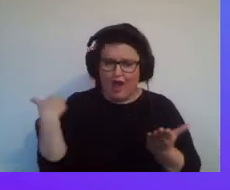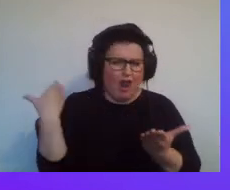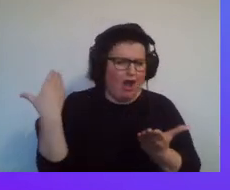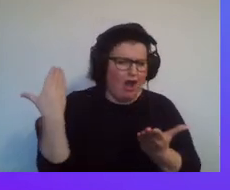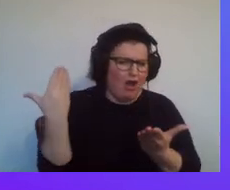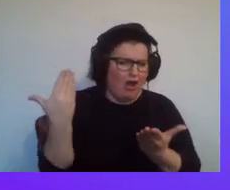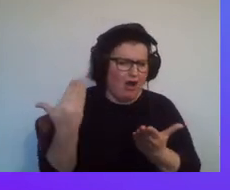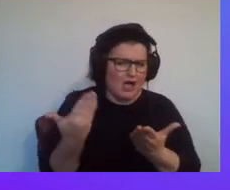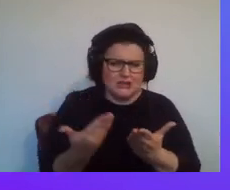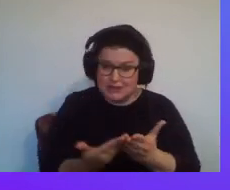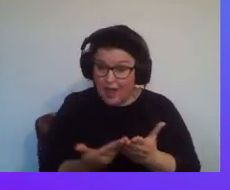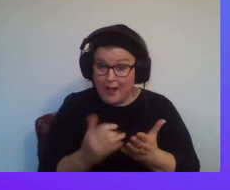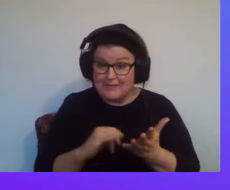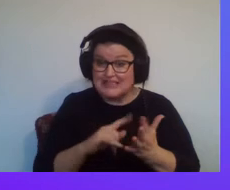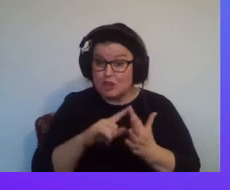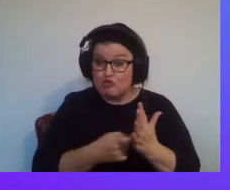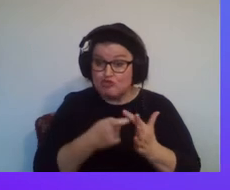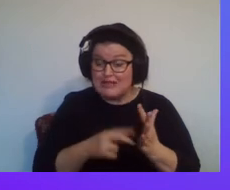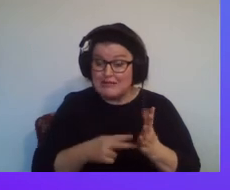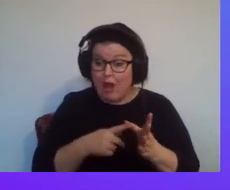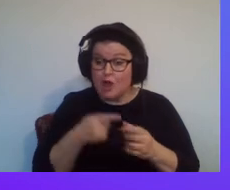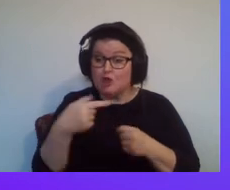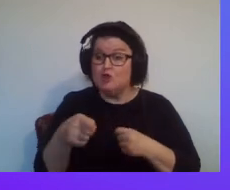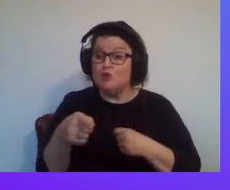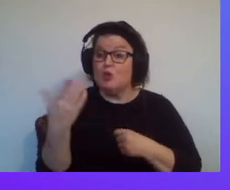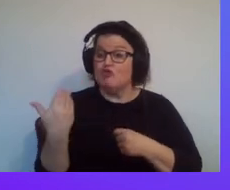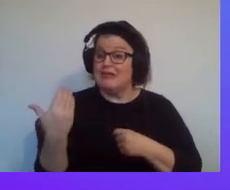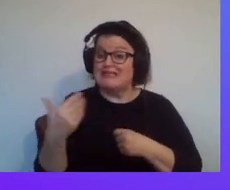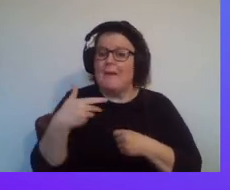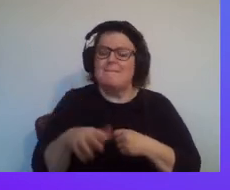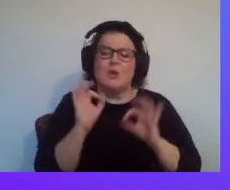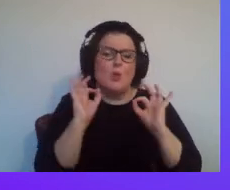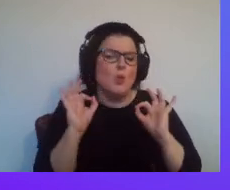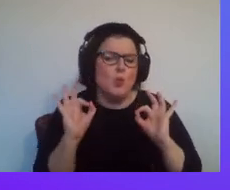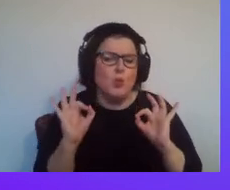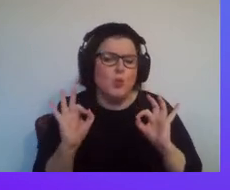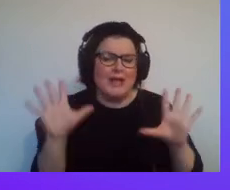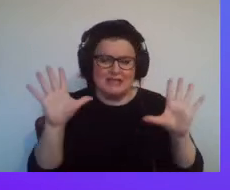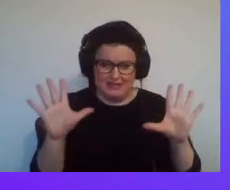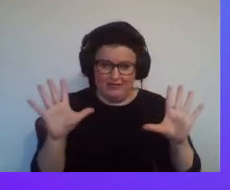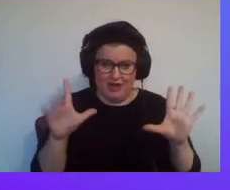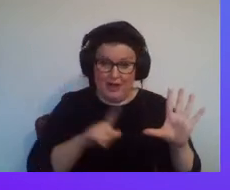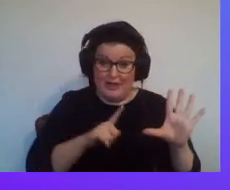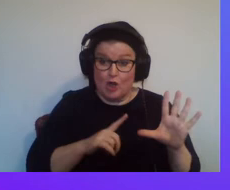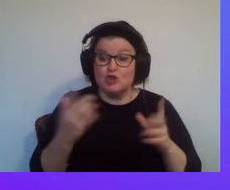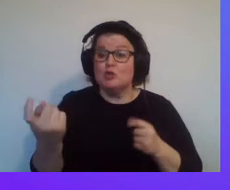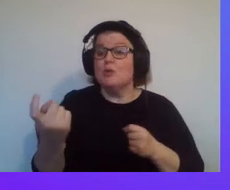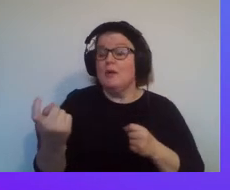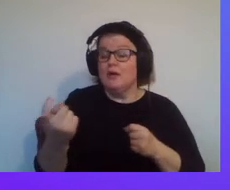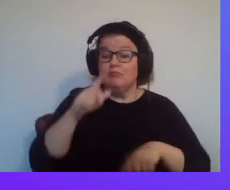pan-London discussions around COVID-19. And you've seen it ebb and flow. And here we are now with this